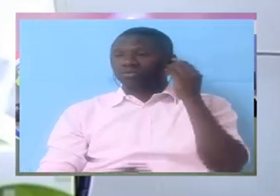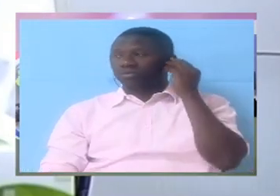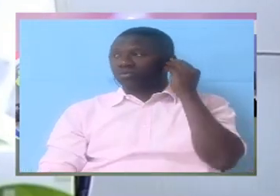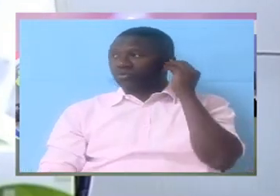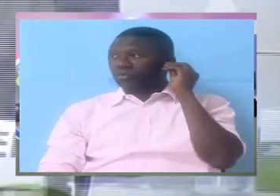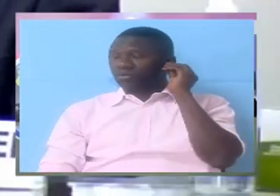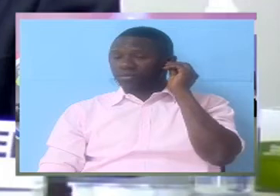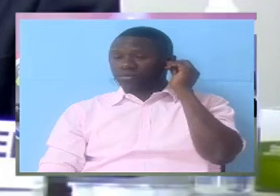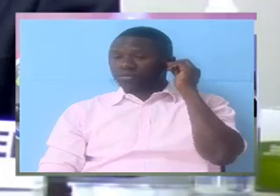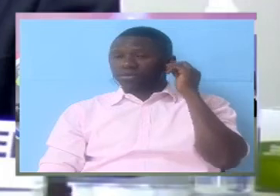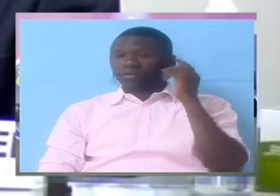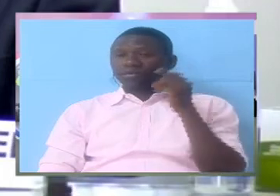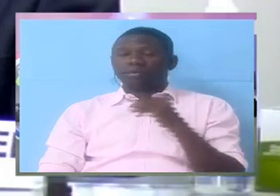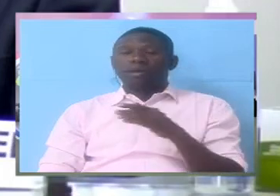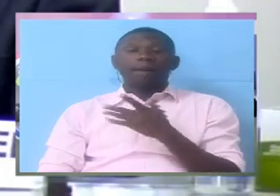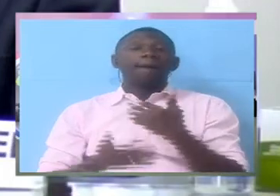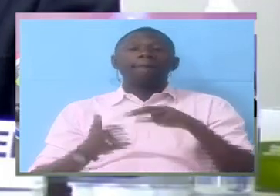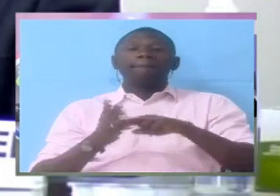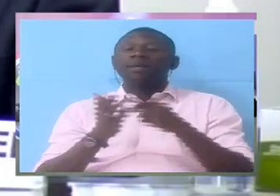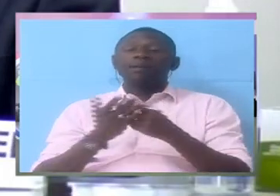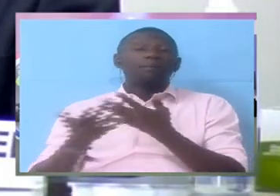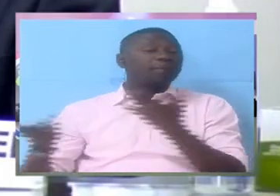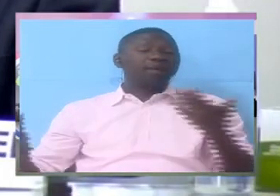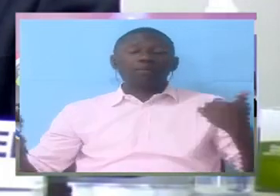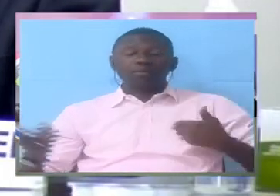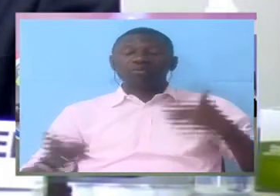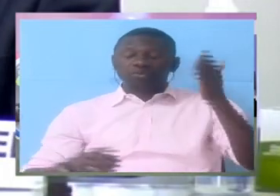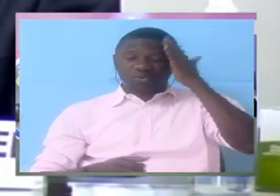You are that popular.